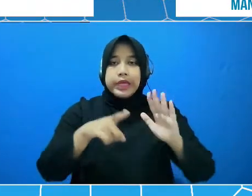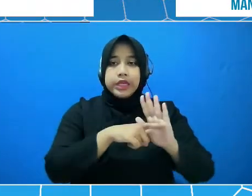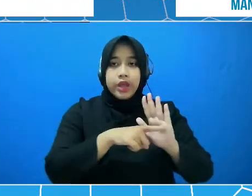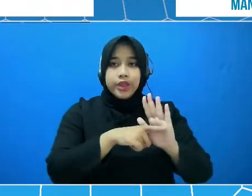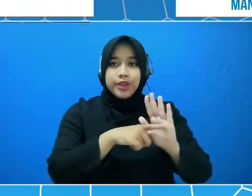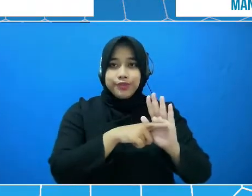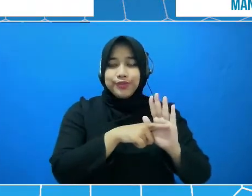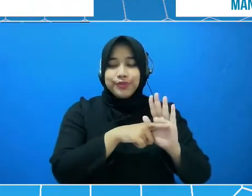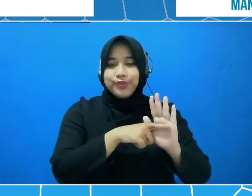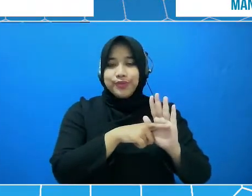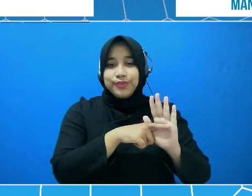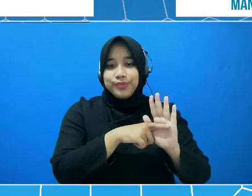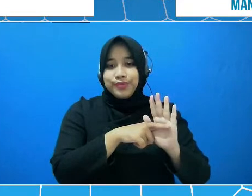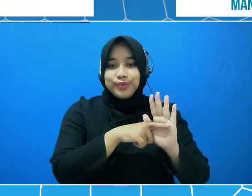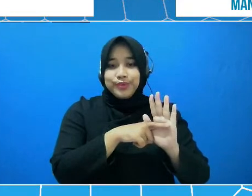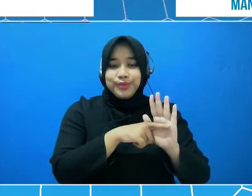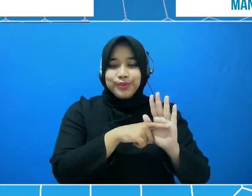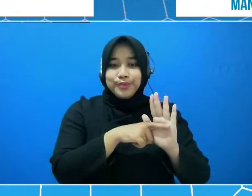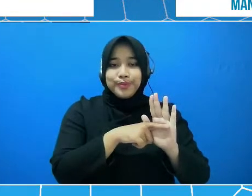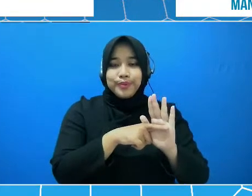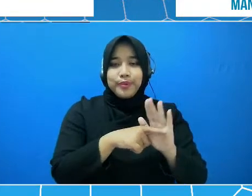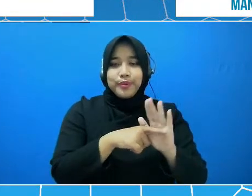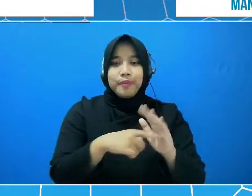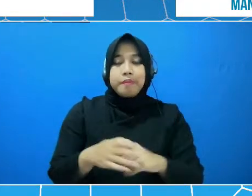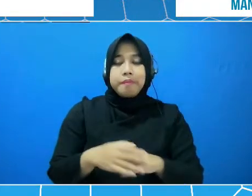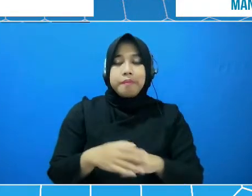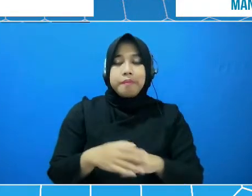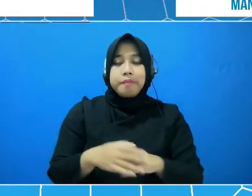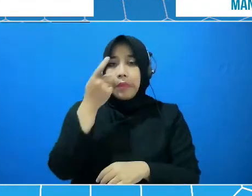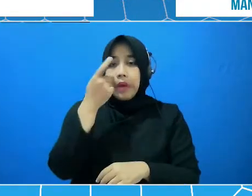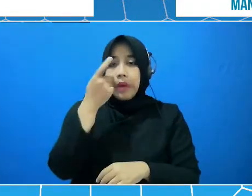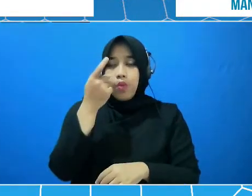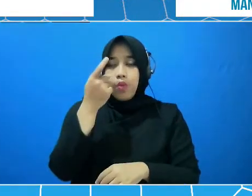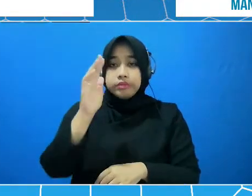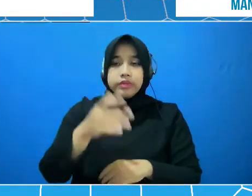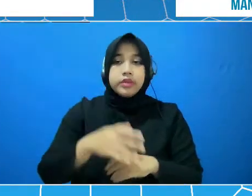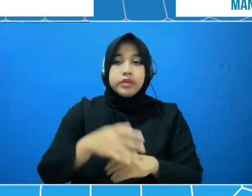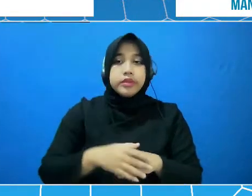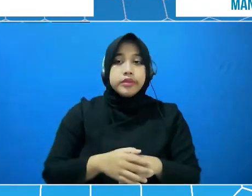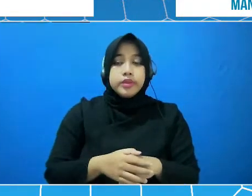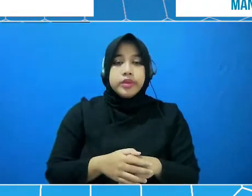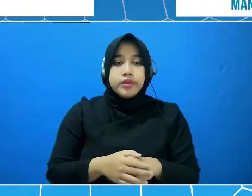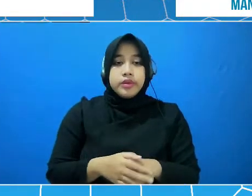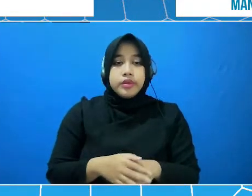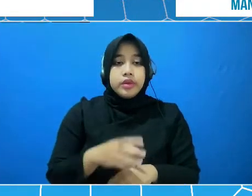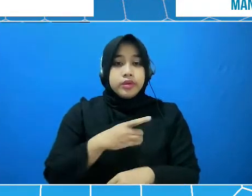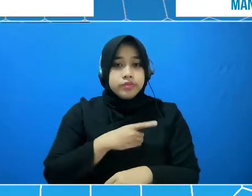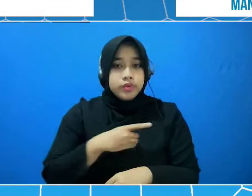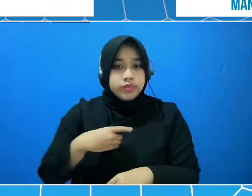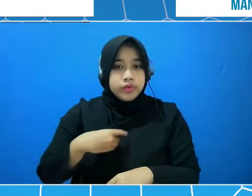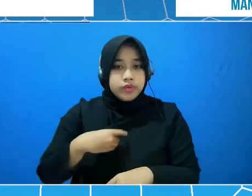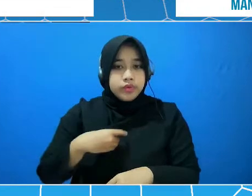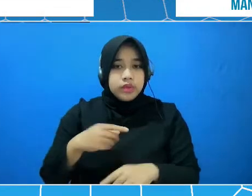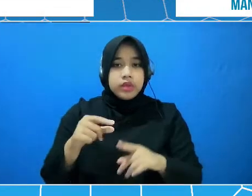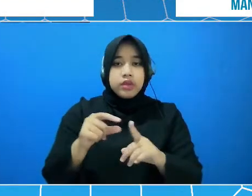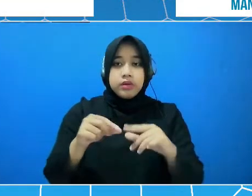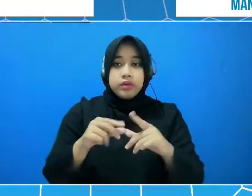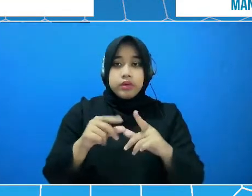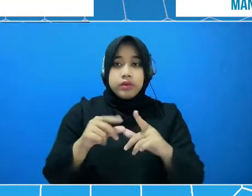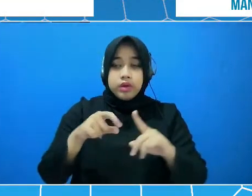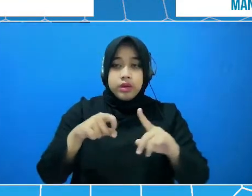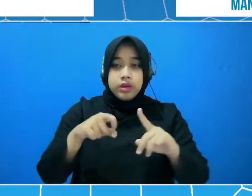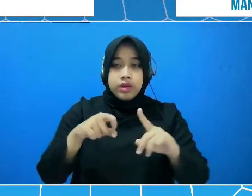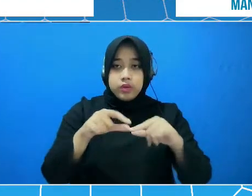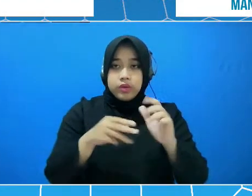treatment. So Professor Dato Razman Jamin, do you have any observations on this